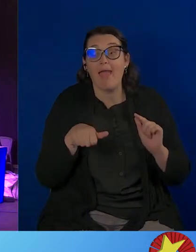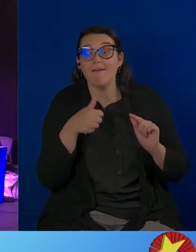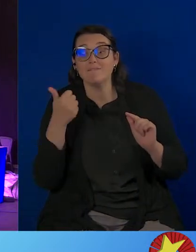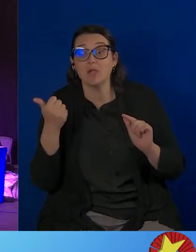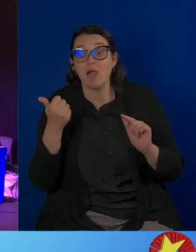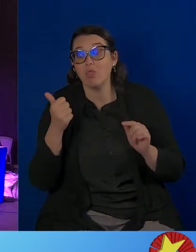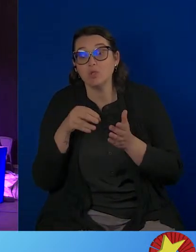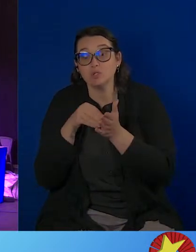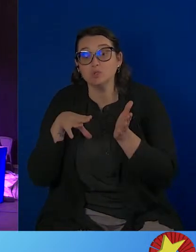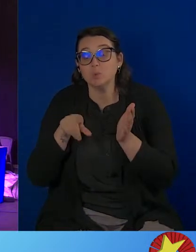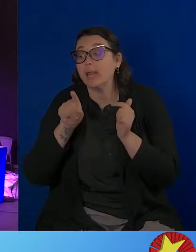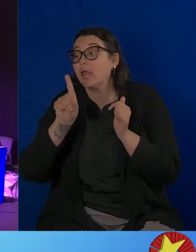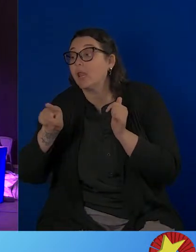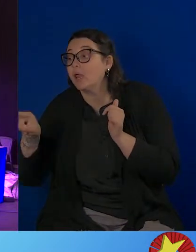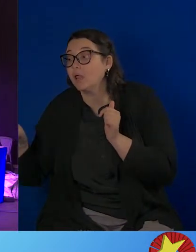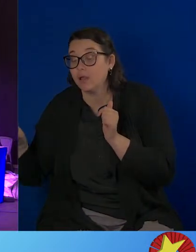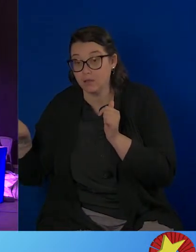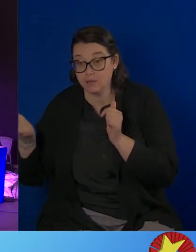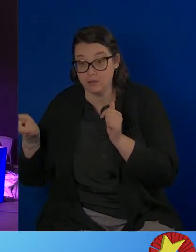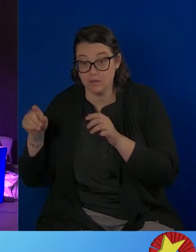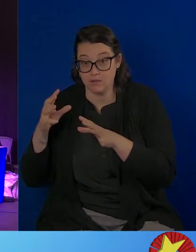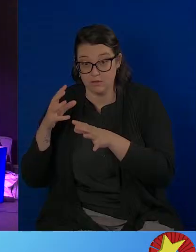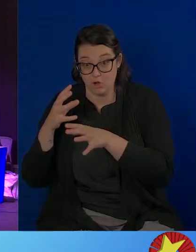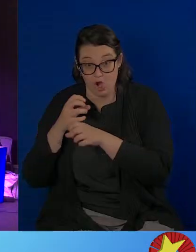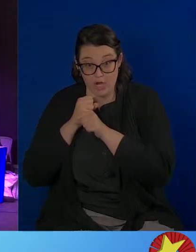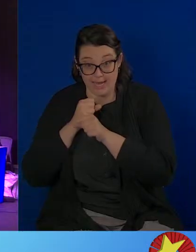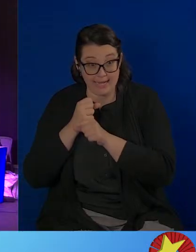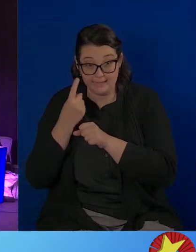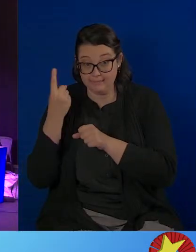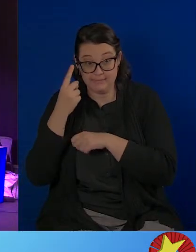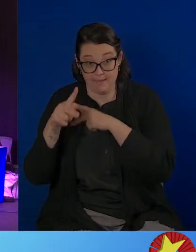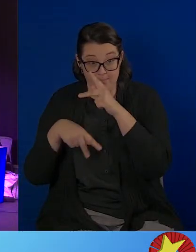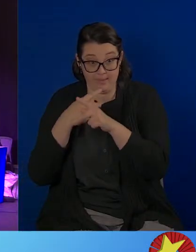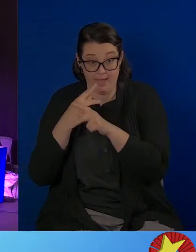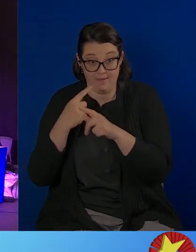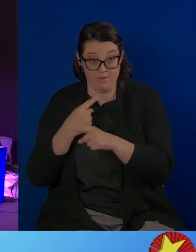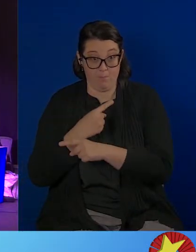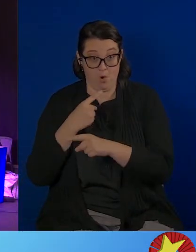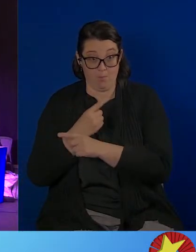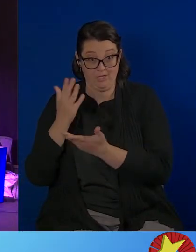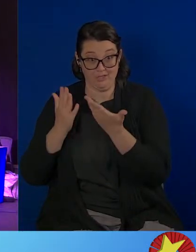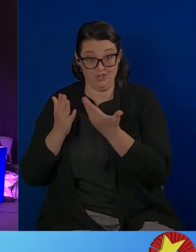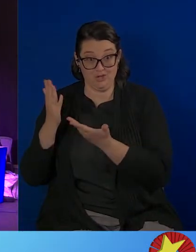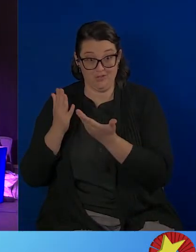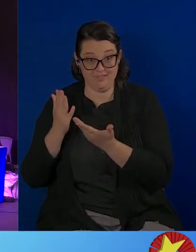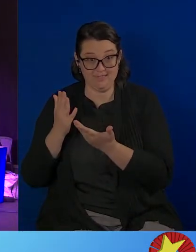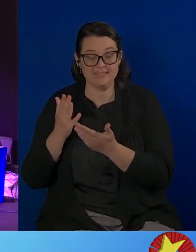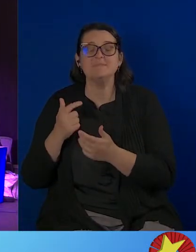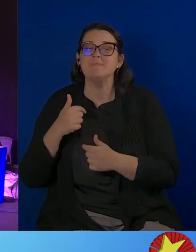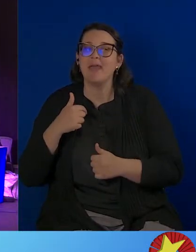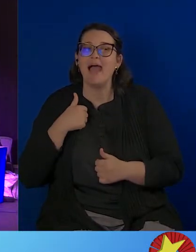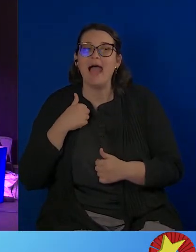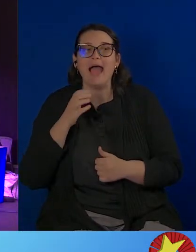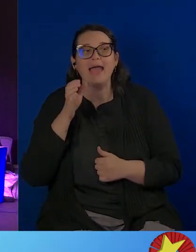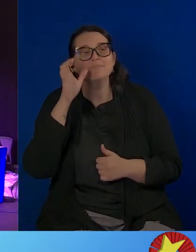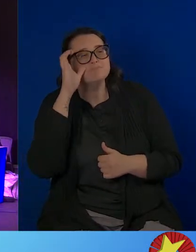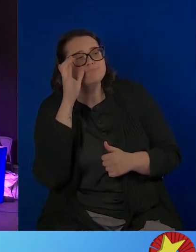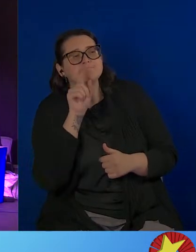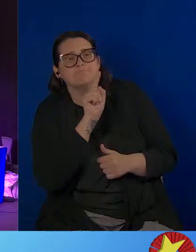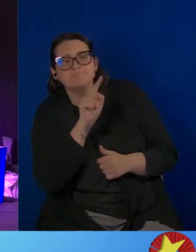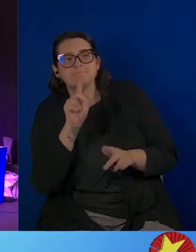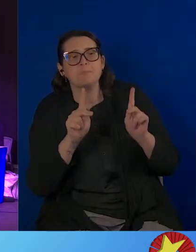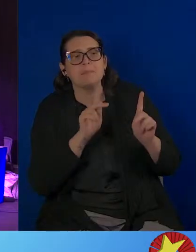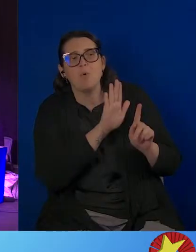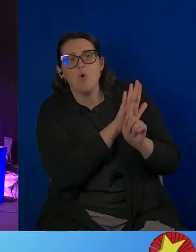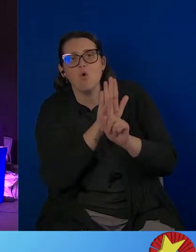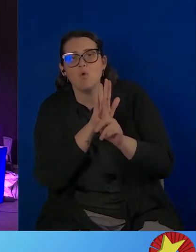currently are working with, are receiving some level of appropriate services. Anecdotally, I'm hearing that's not necessarily the case. So